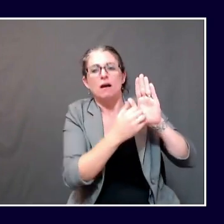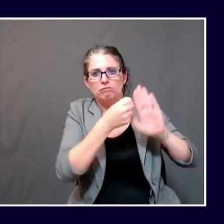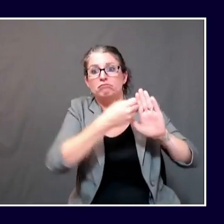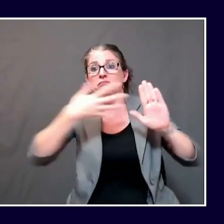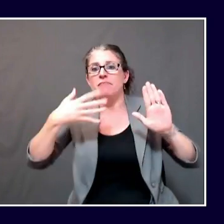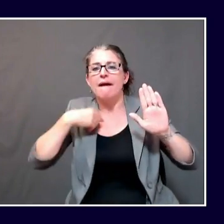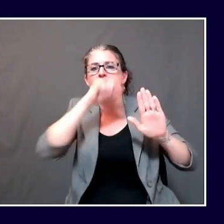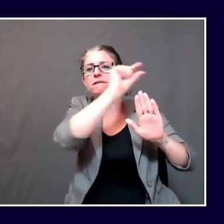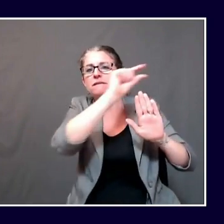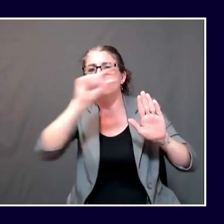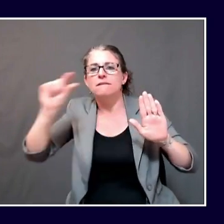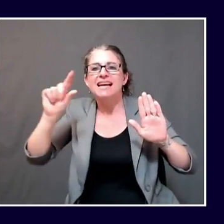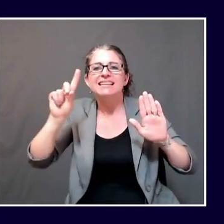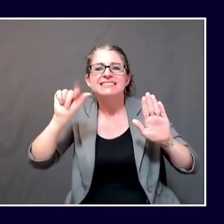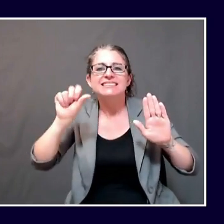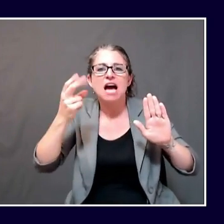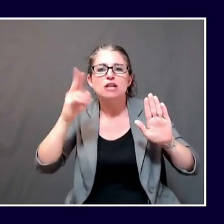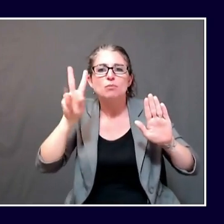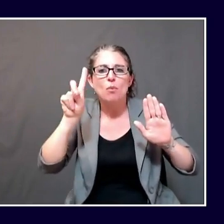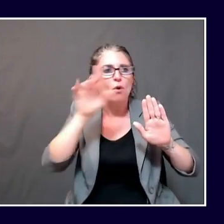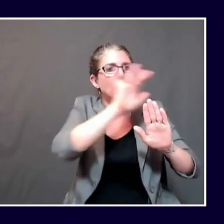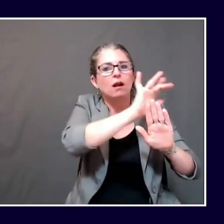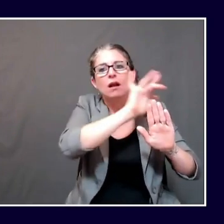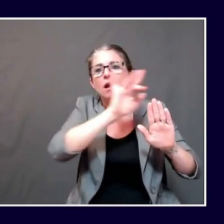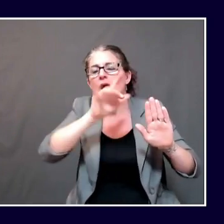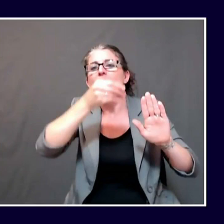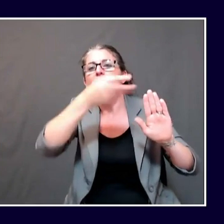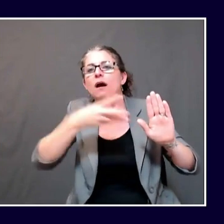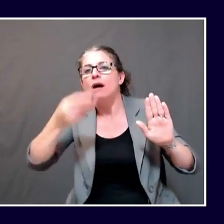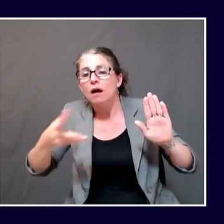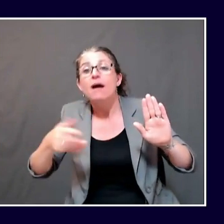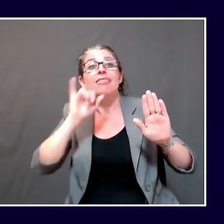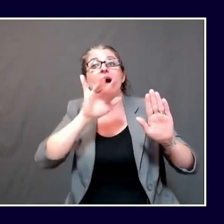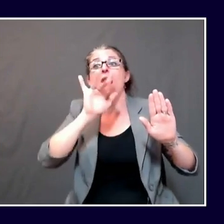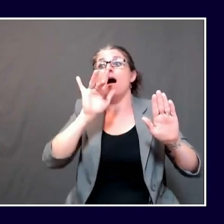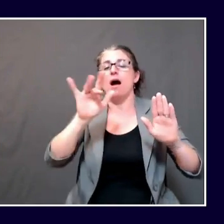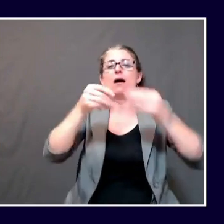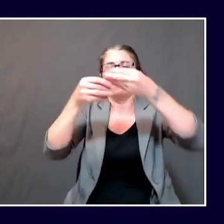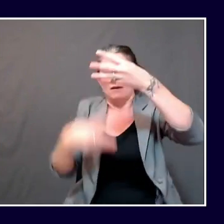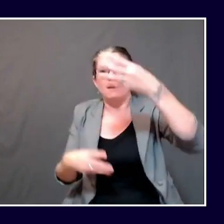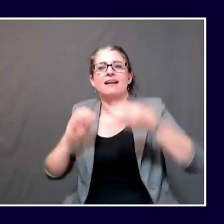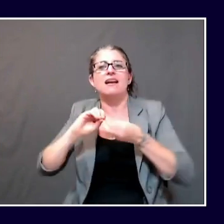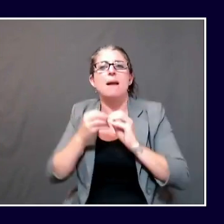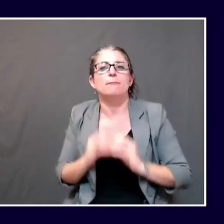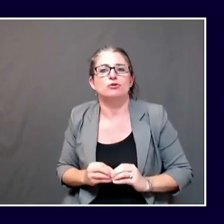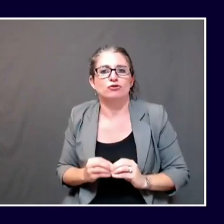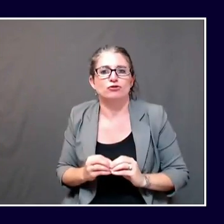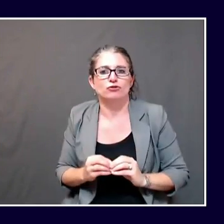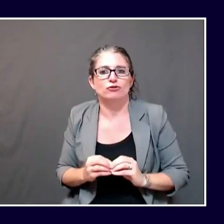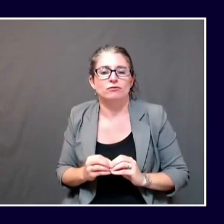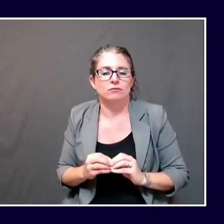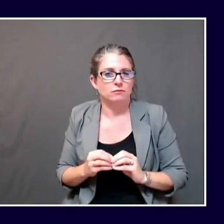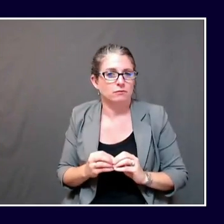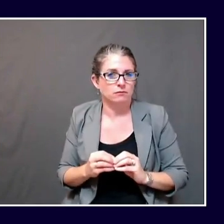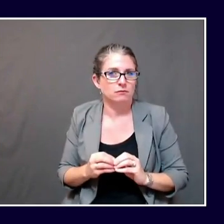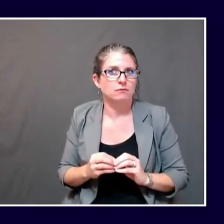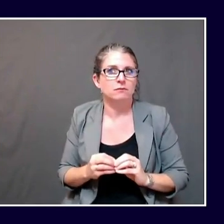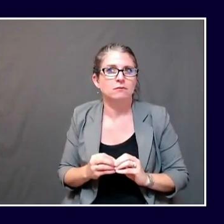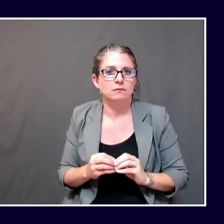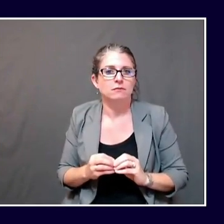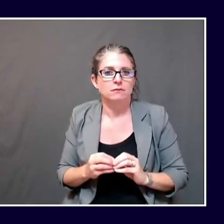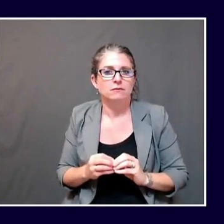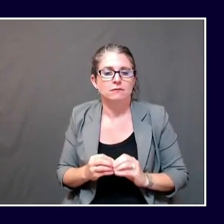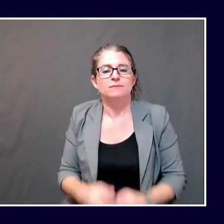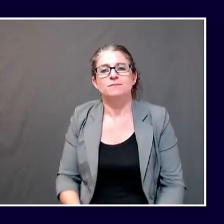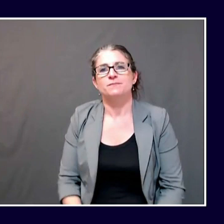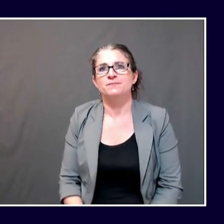kind of a two-parter, but just to clarify, because a lot of these cases are not